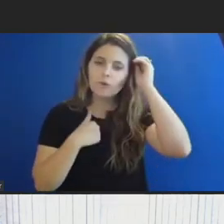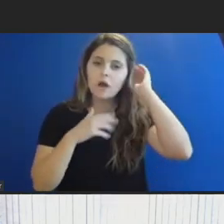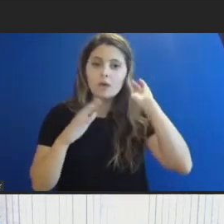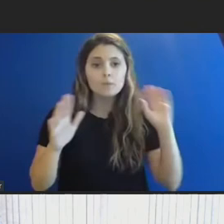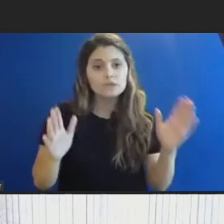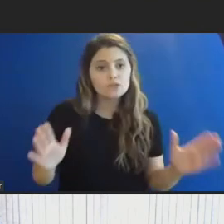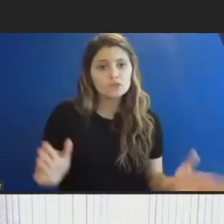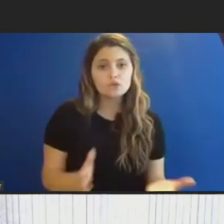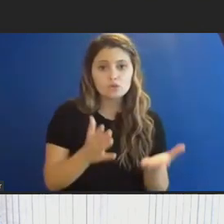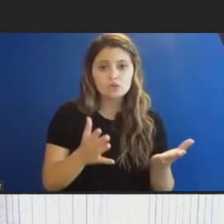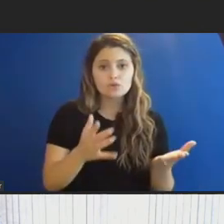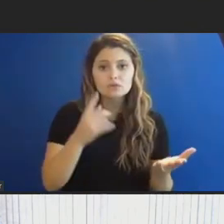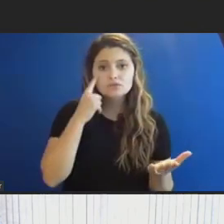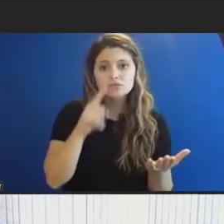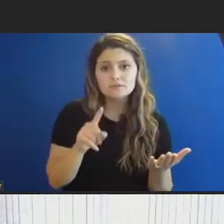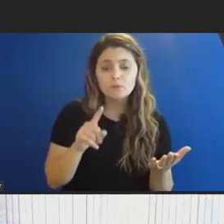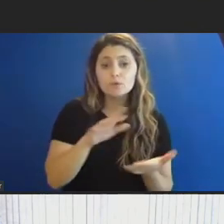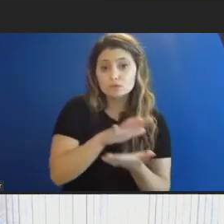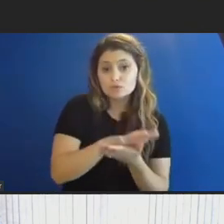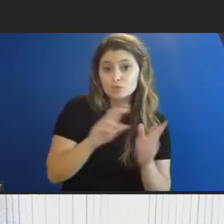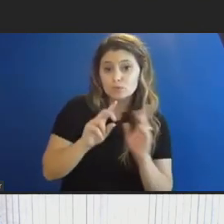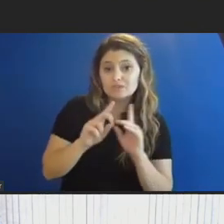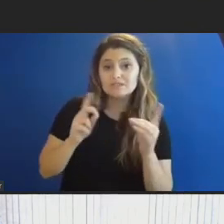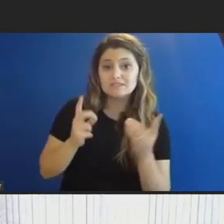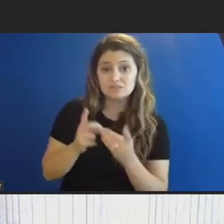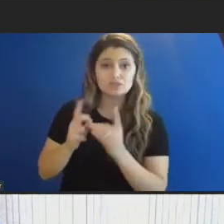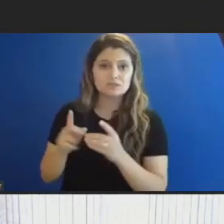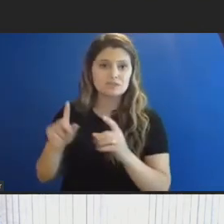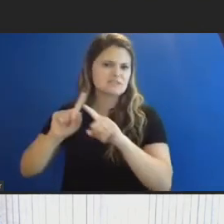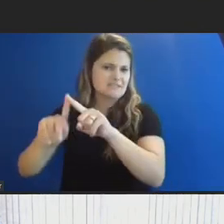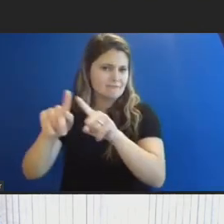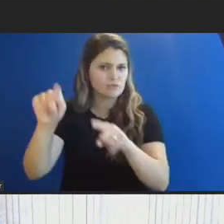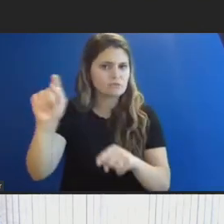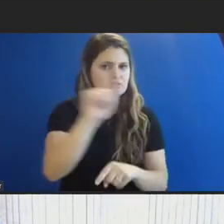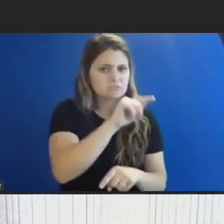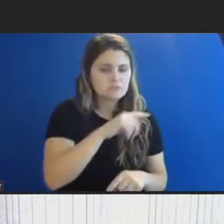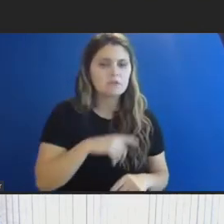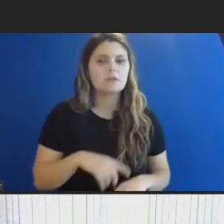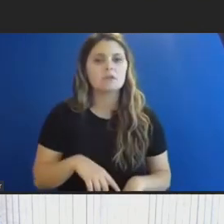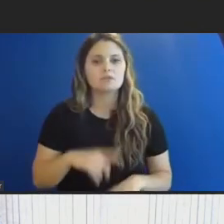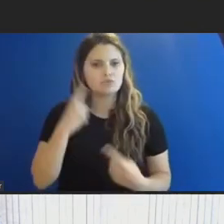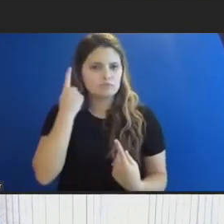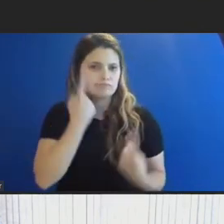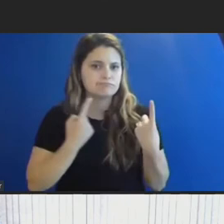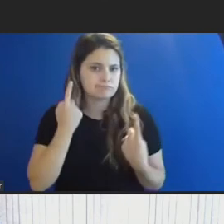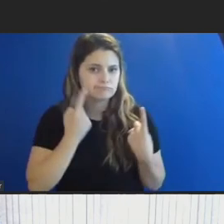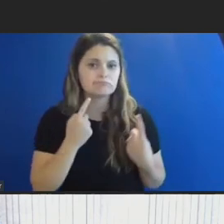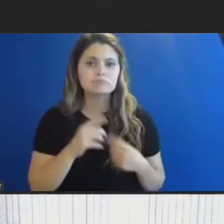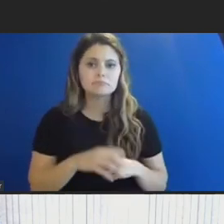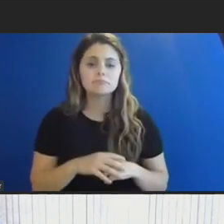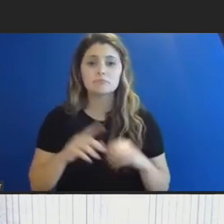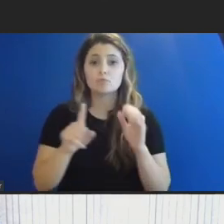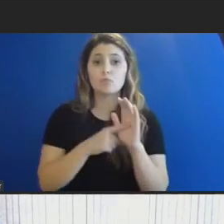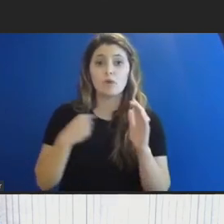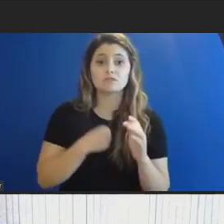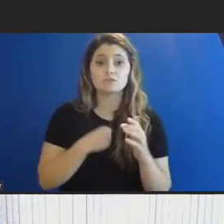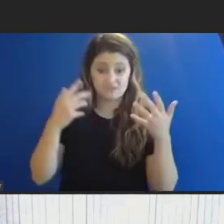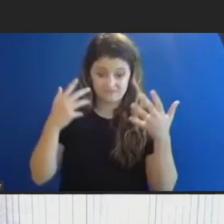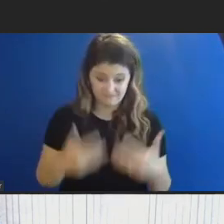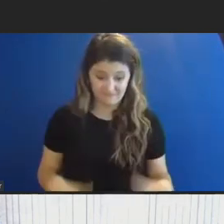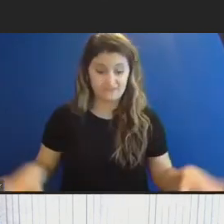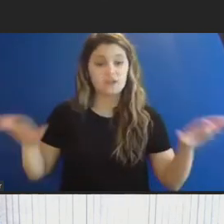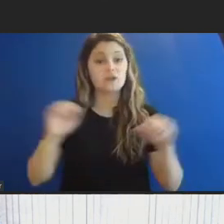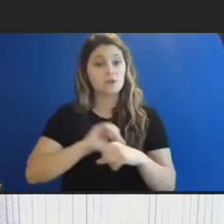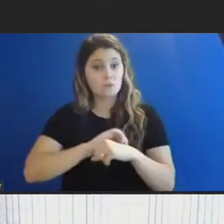for the school districts in the different areas to take that to consideration once we are past